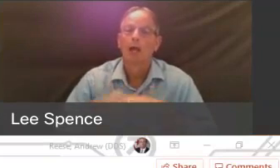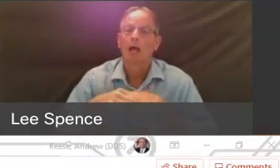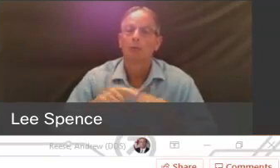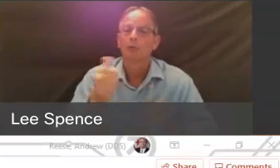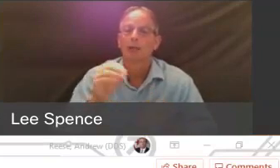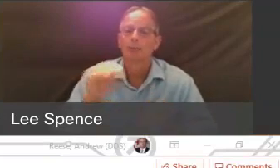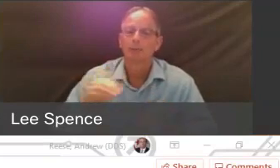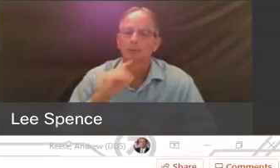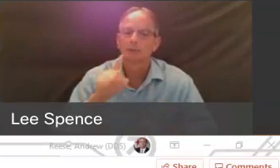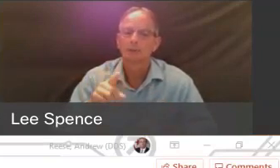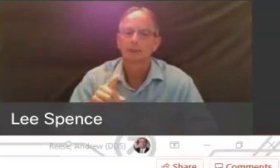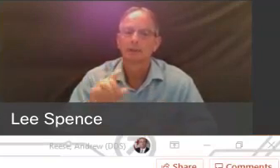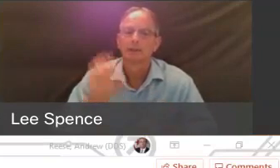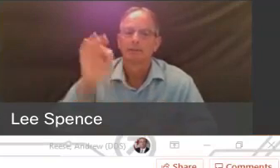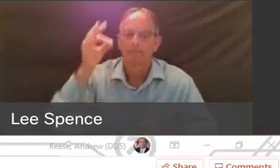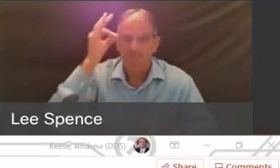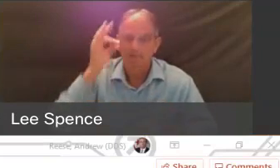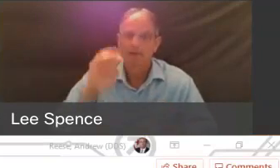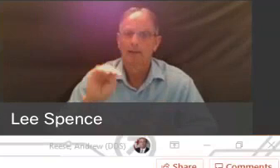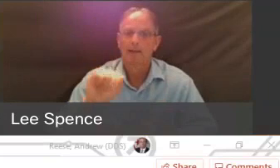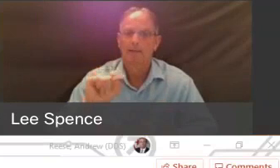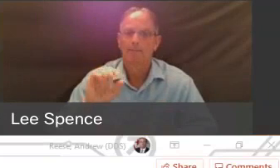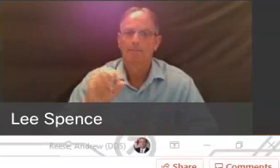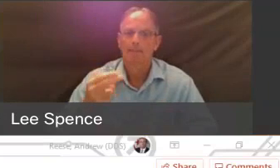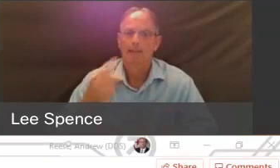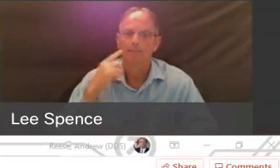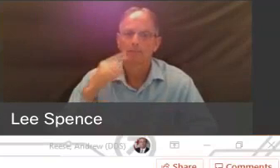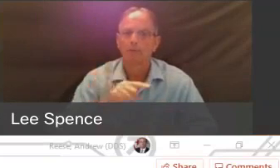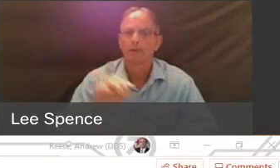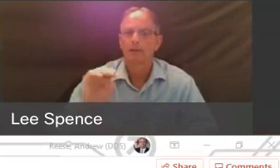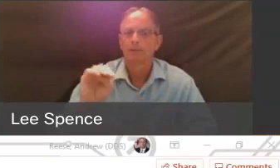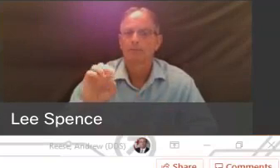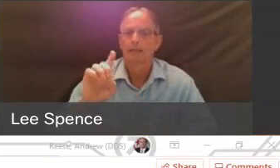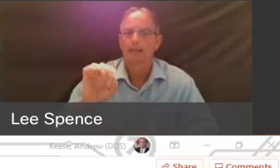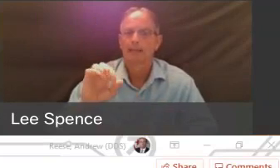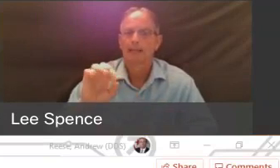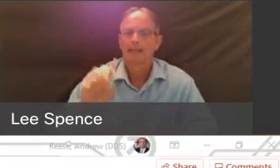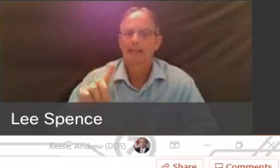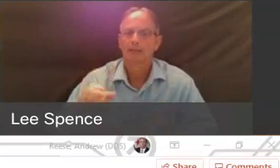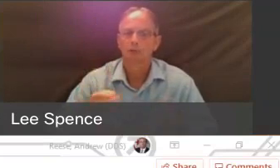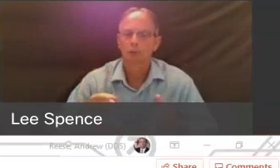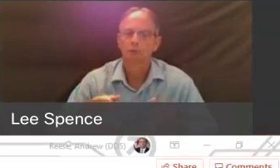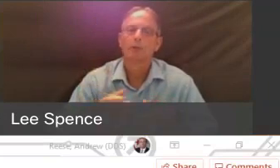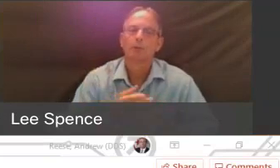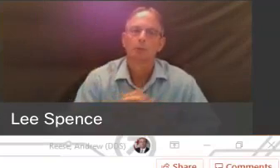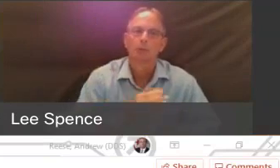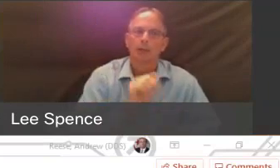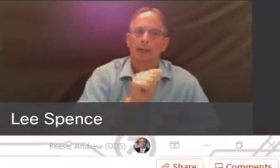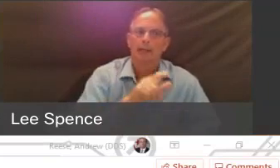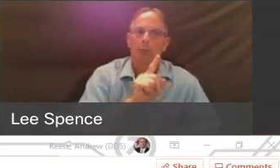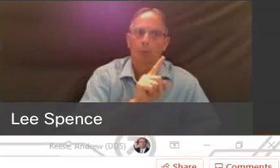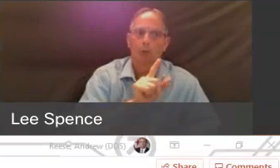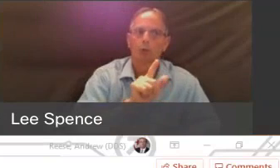to as FMAP, the federal match for our Medicaid services, for services provided between April 1,